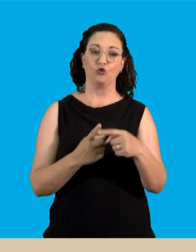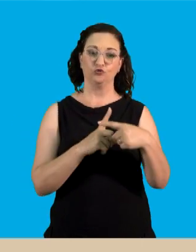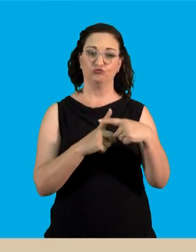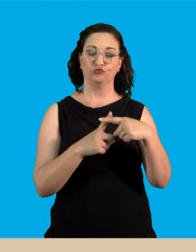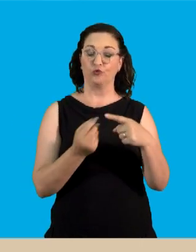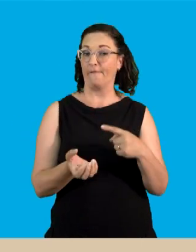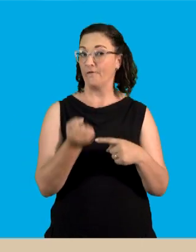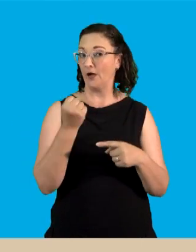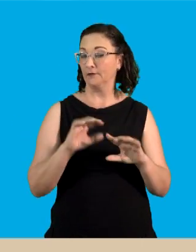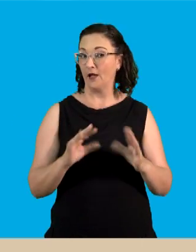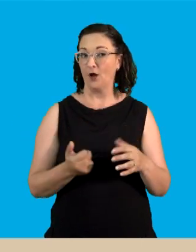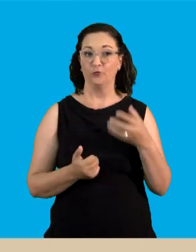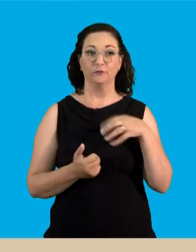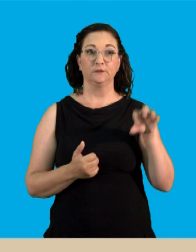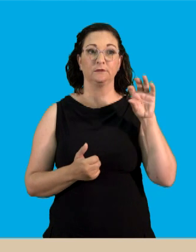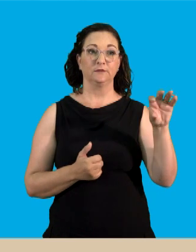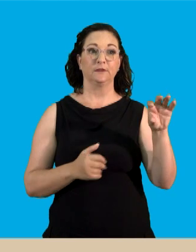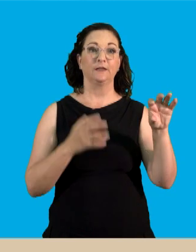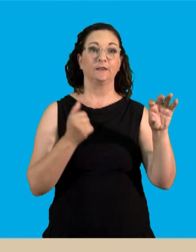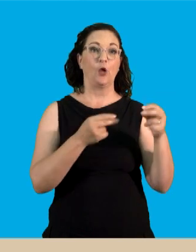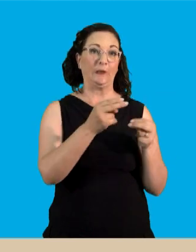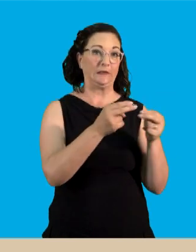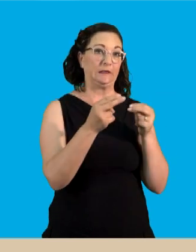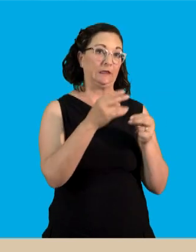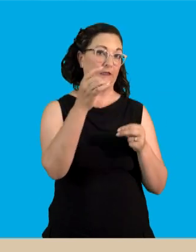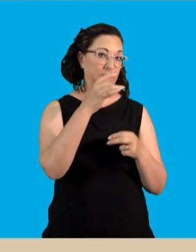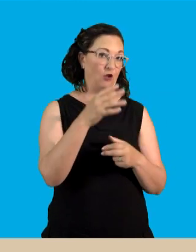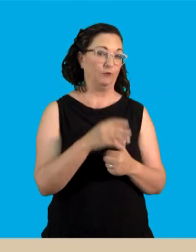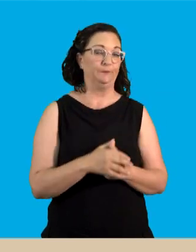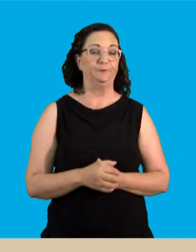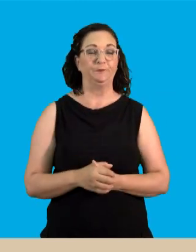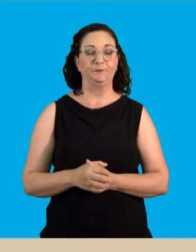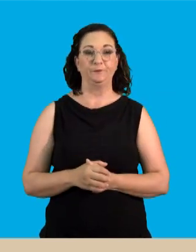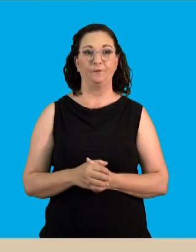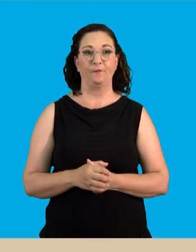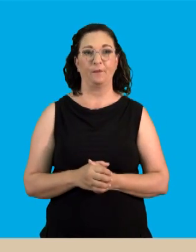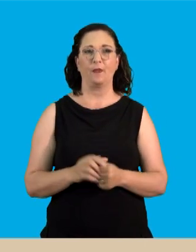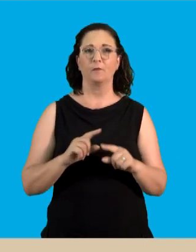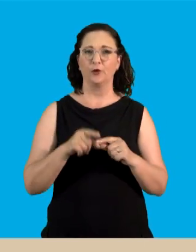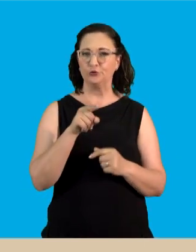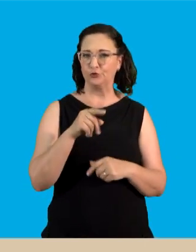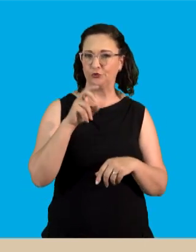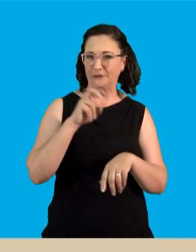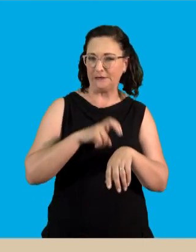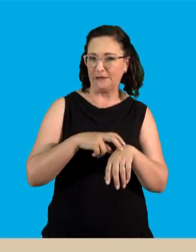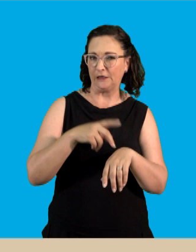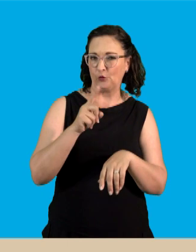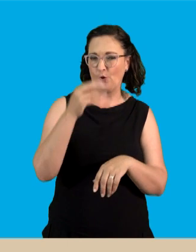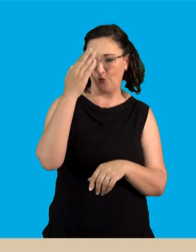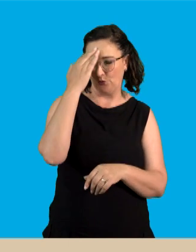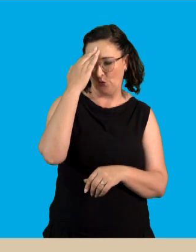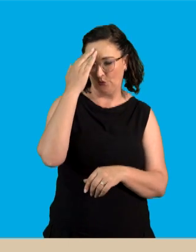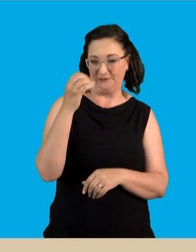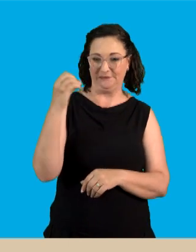Southern Cross. And lastly, we will be looking at our nearest star. You should know the